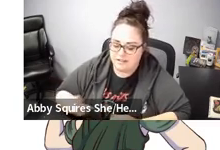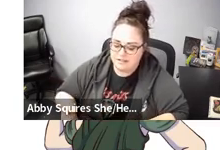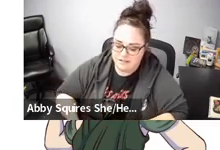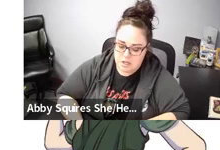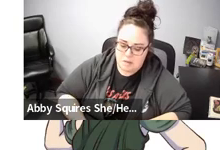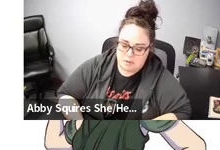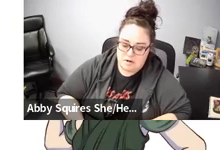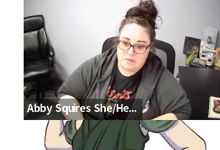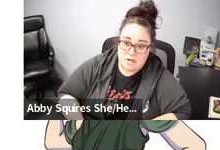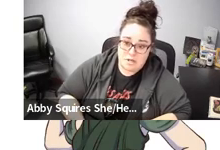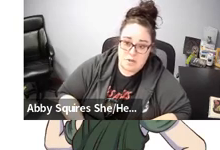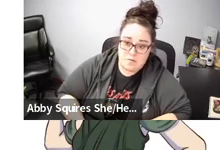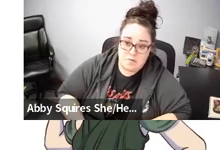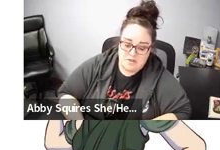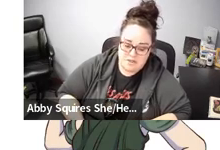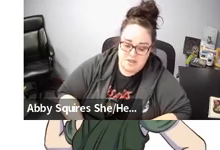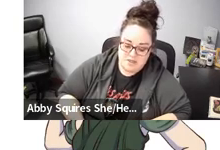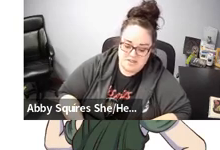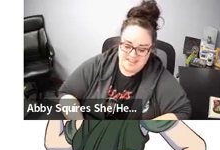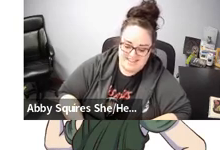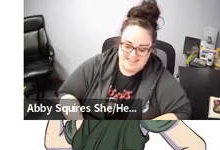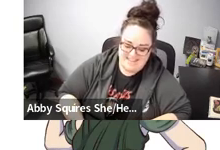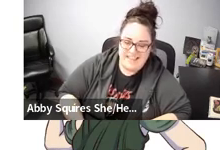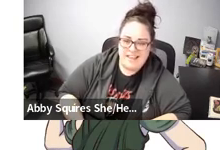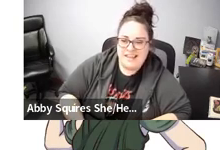one, Eileen. I'm gonna write that down.